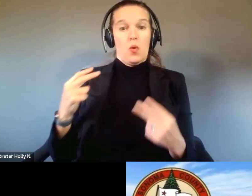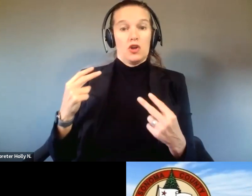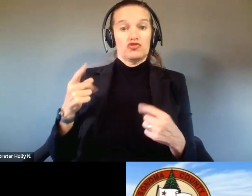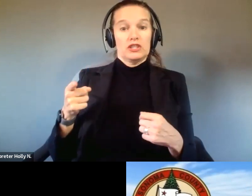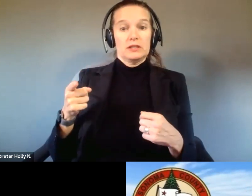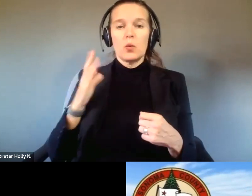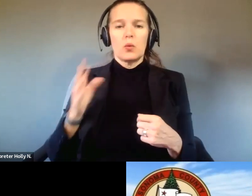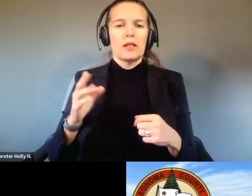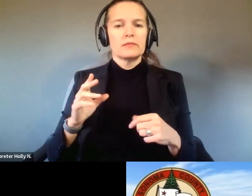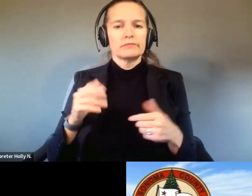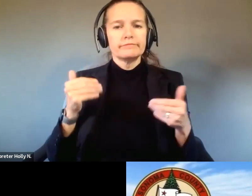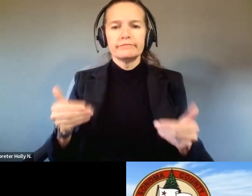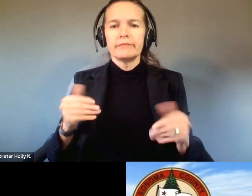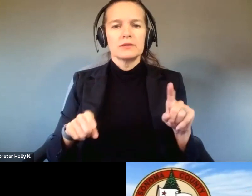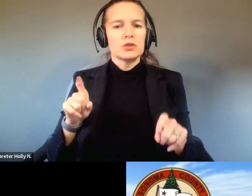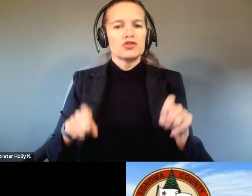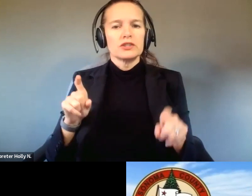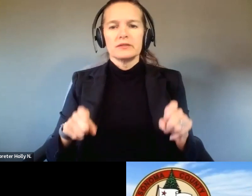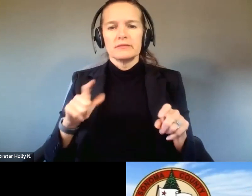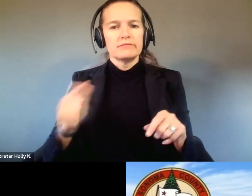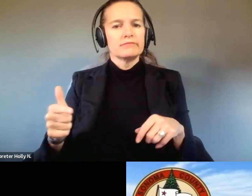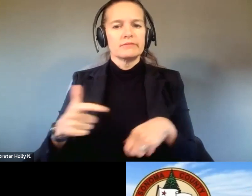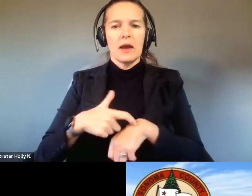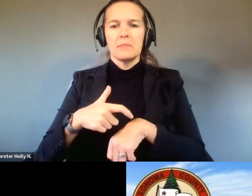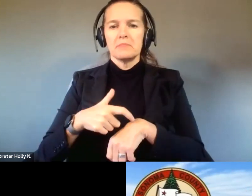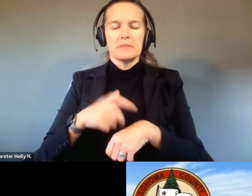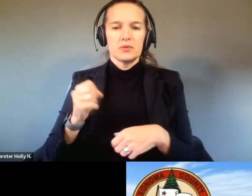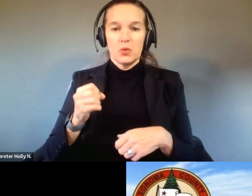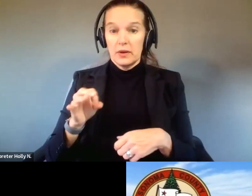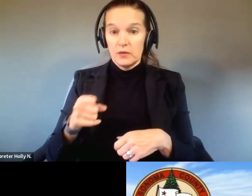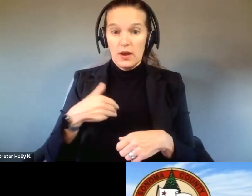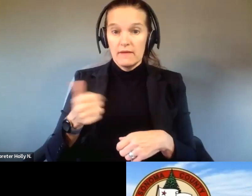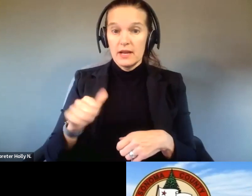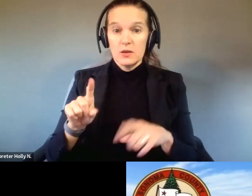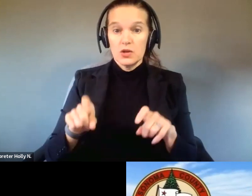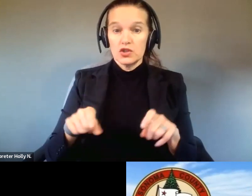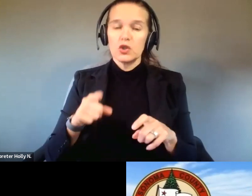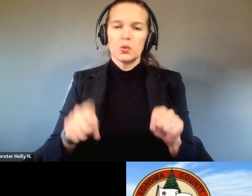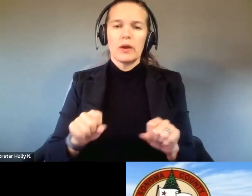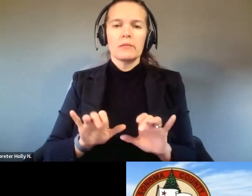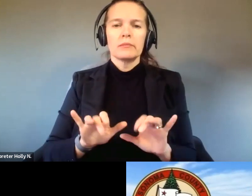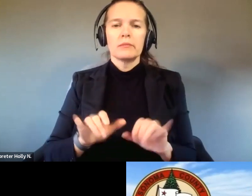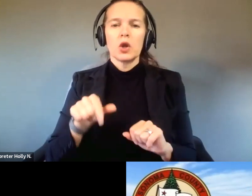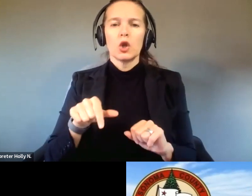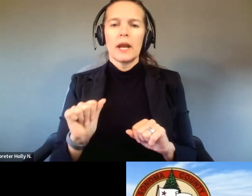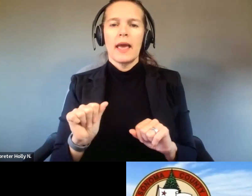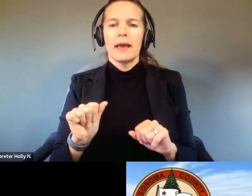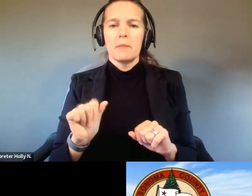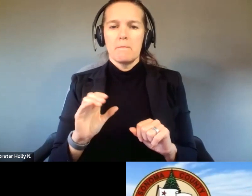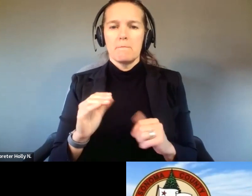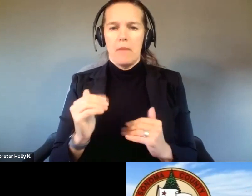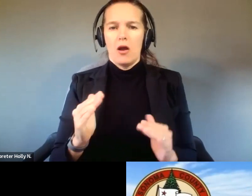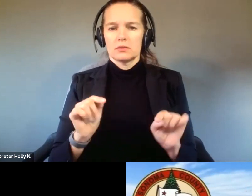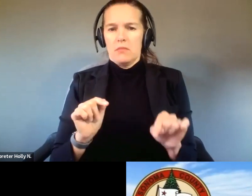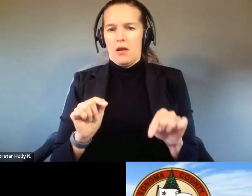ask questions of our panelists. If you have a question you'd like to submit, you're welcome to post it in the Q&A box at the bottom